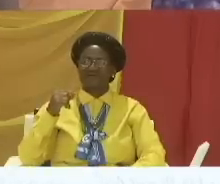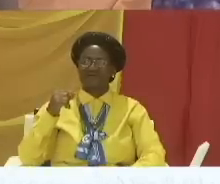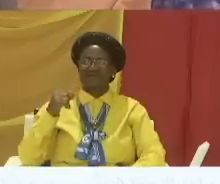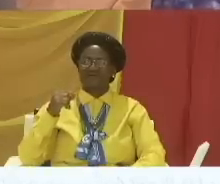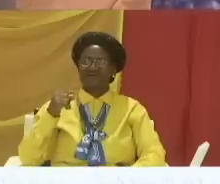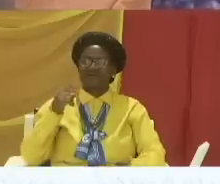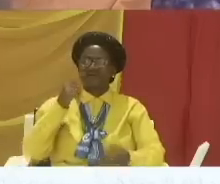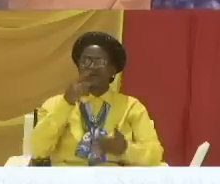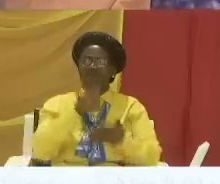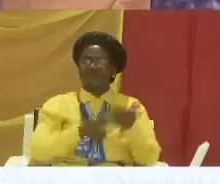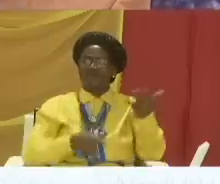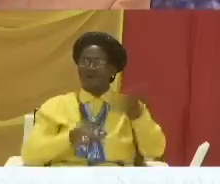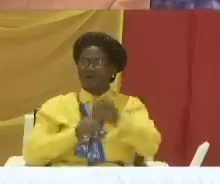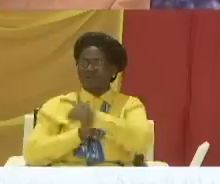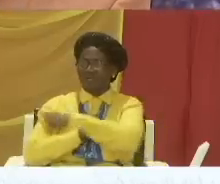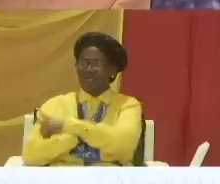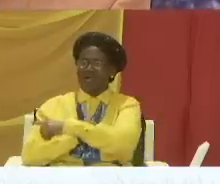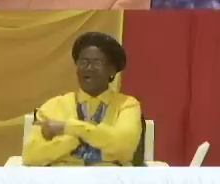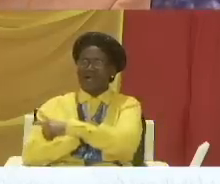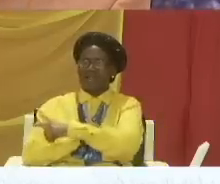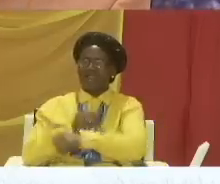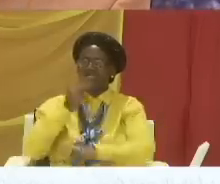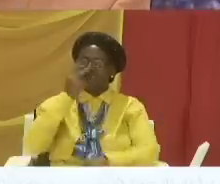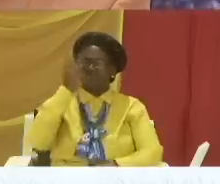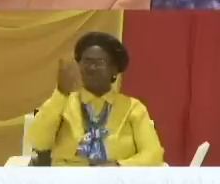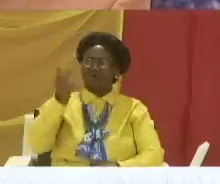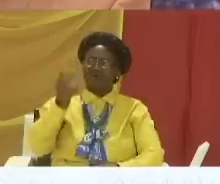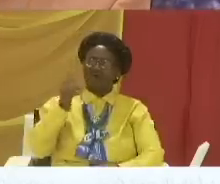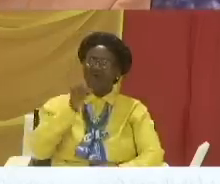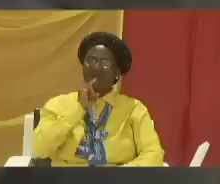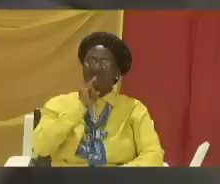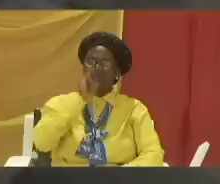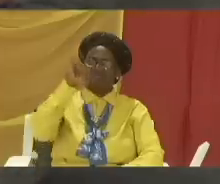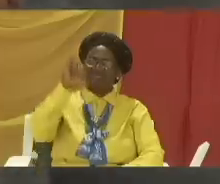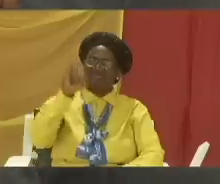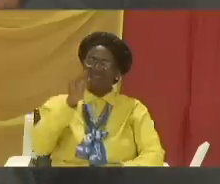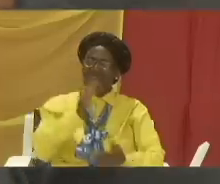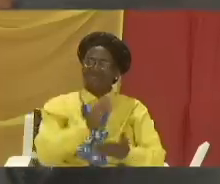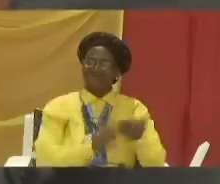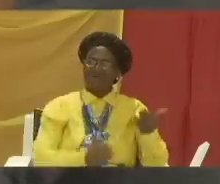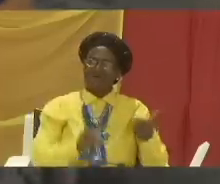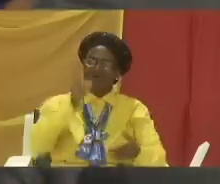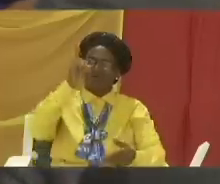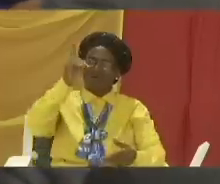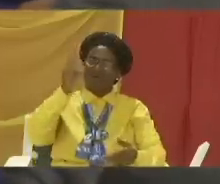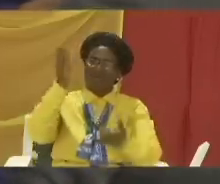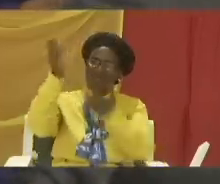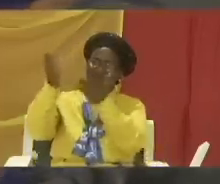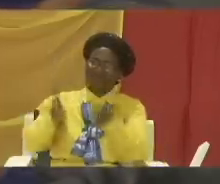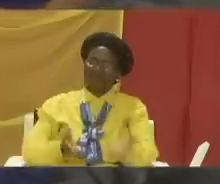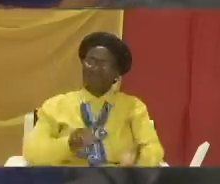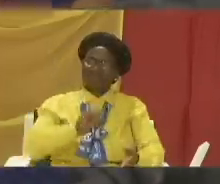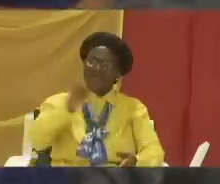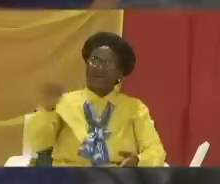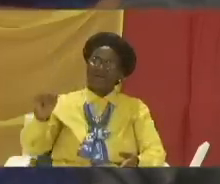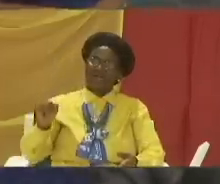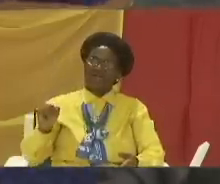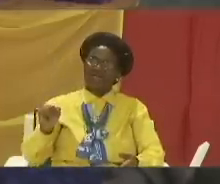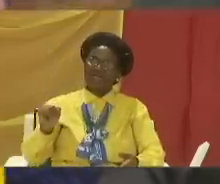What I saw is someone carrying something like a baby